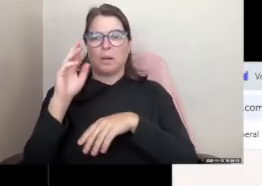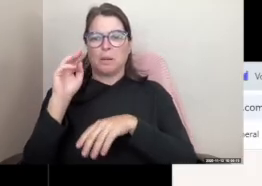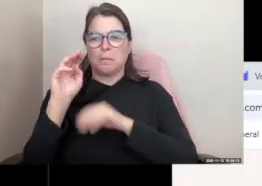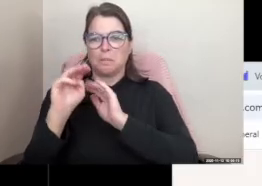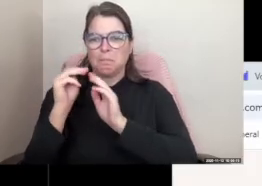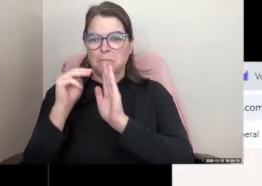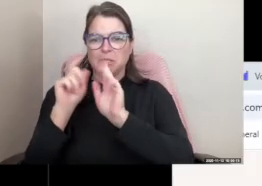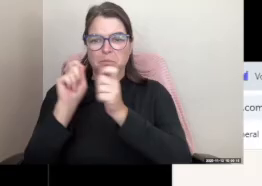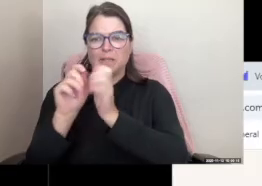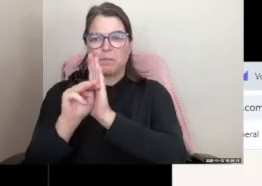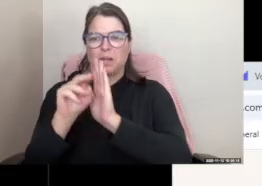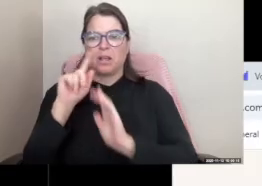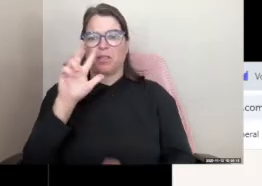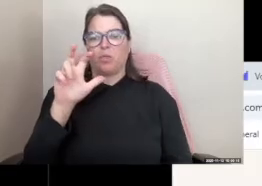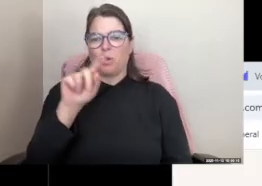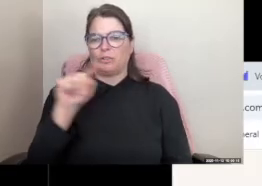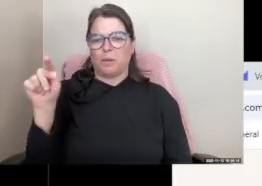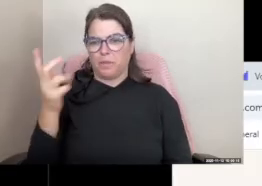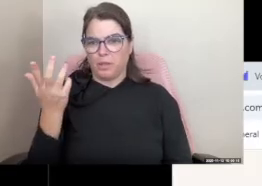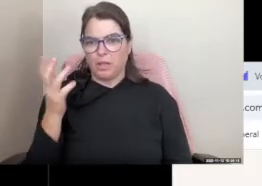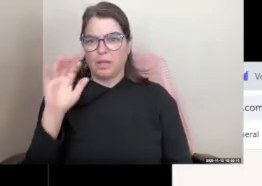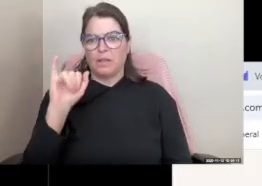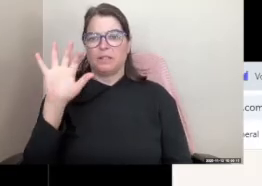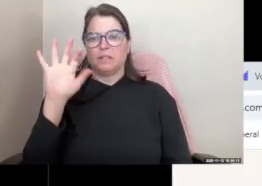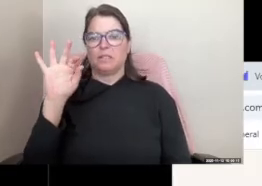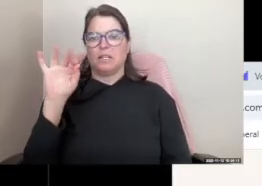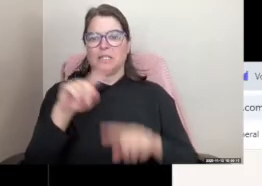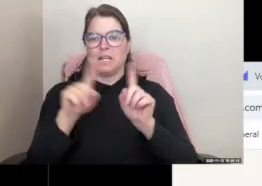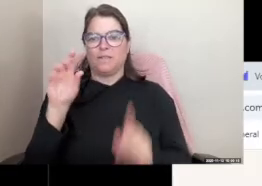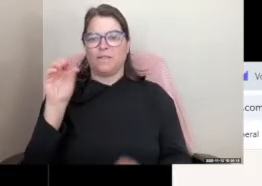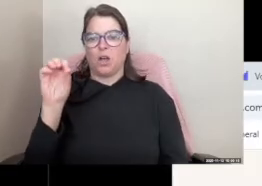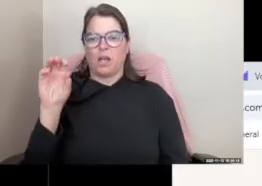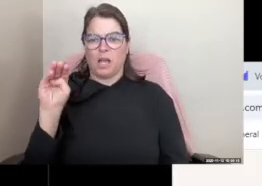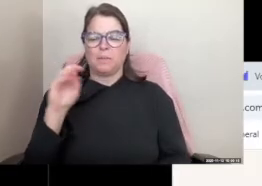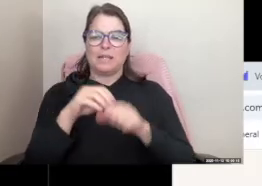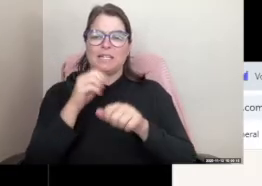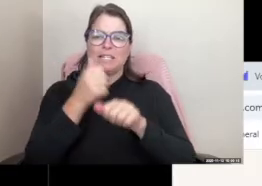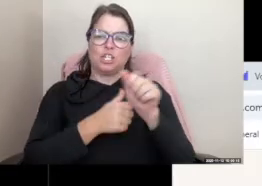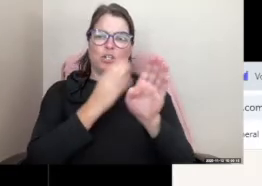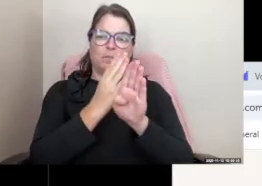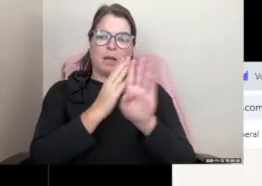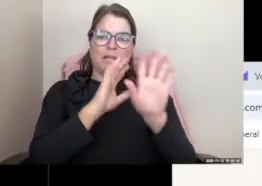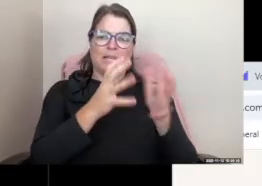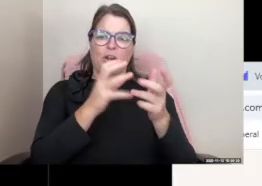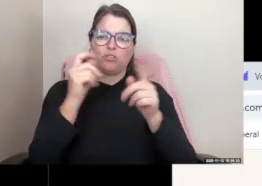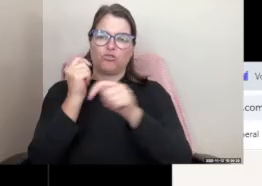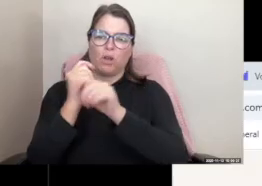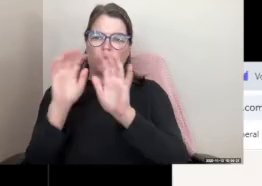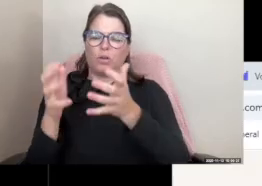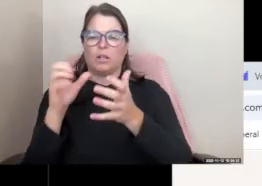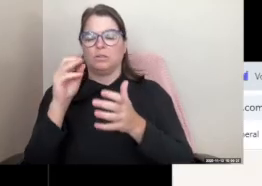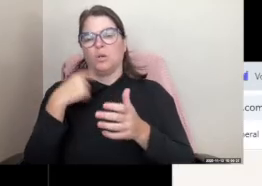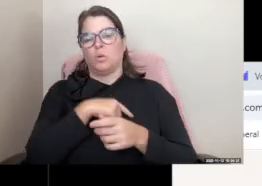900 vouchers in that opening. In the entire 15 years of the program, not one OEM has ever had 900 trucks. The most we have